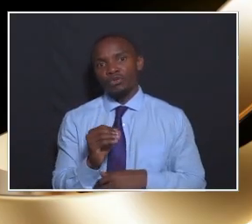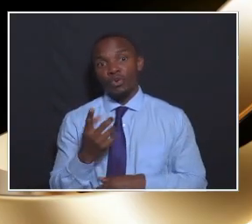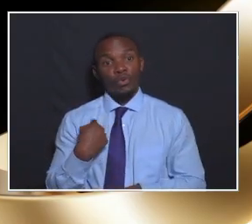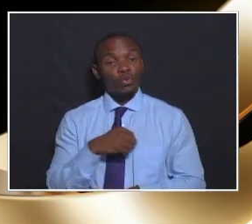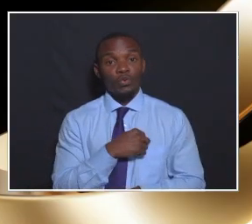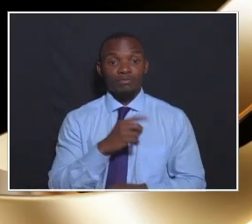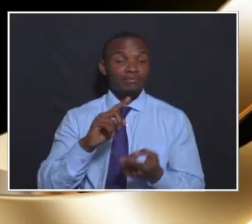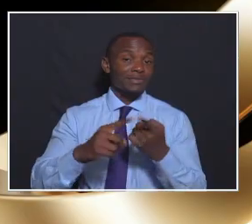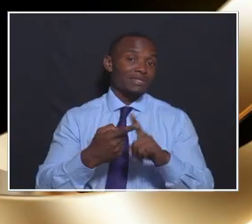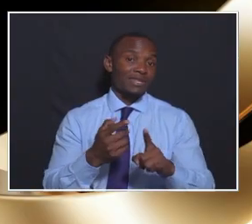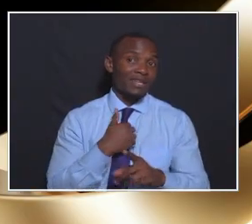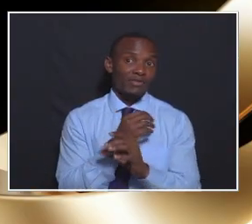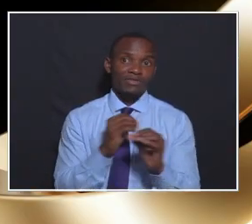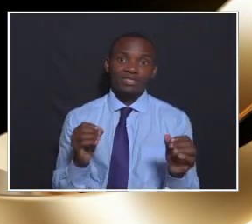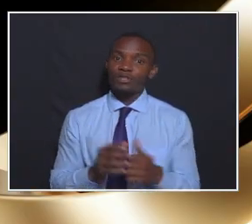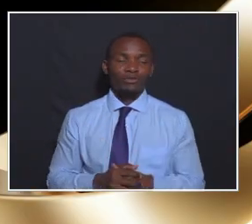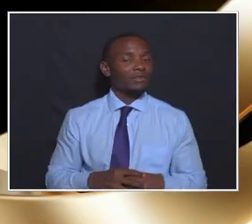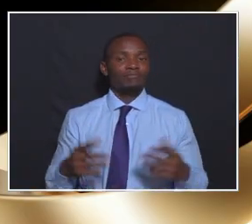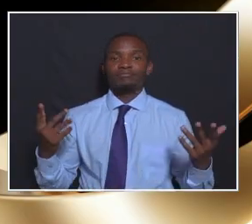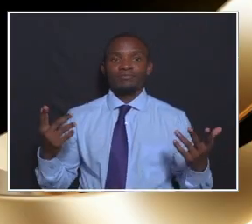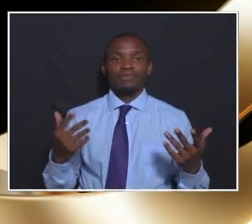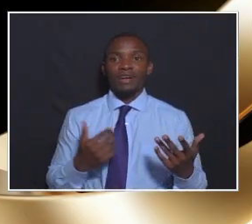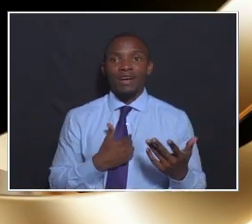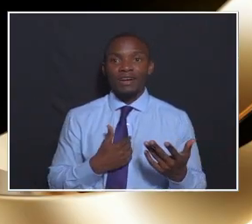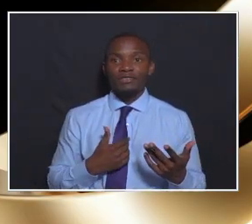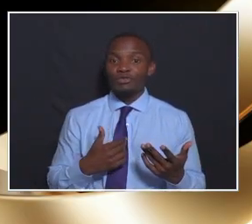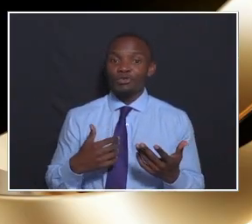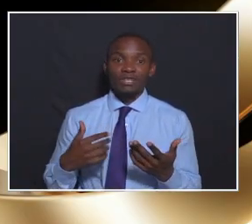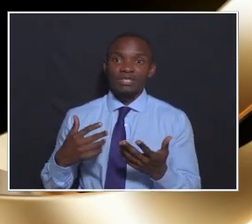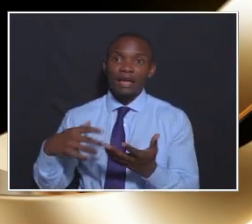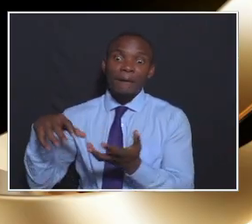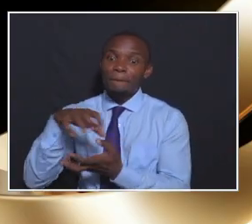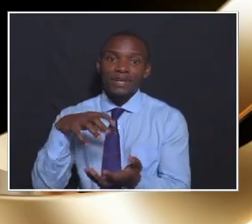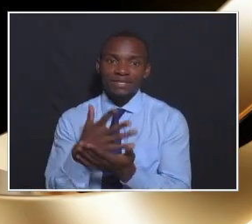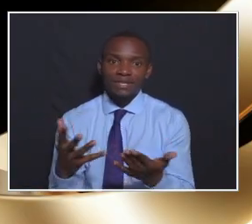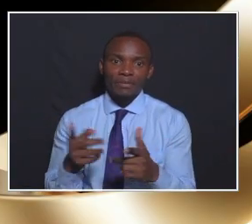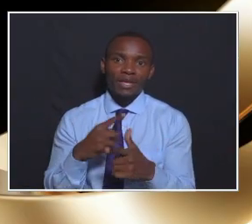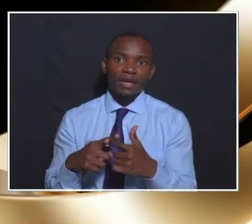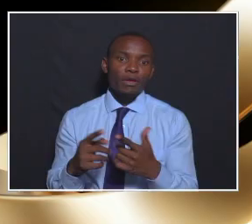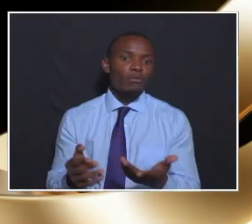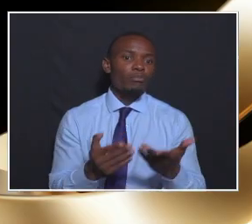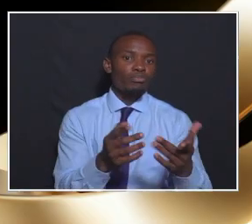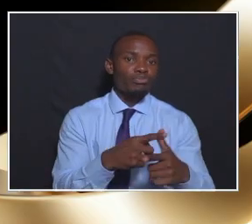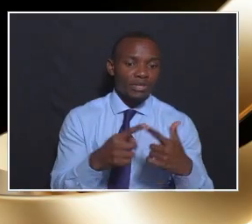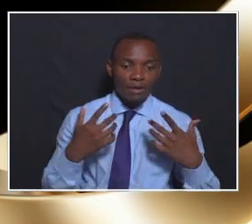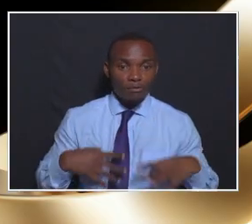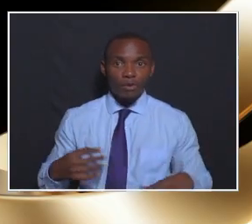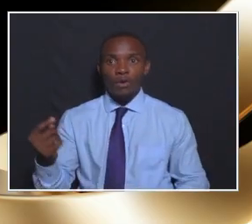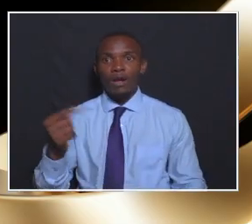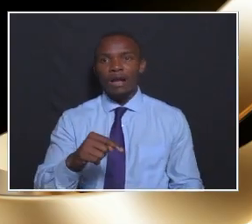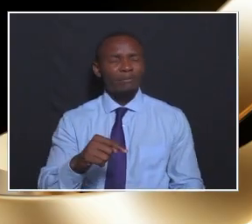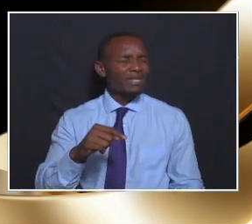standards. It's a Wild West here. You just mix your thing and put it. Then people come to the cinema, poo, poo. It's